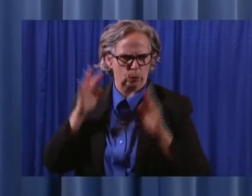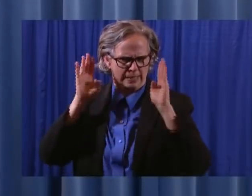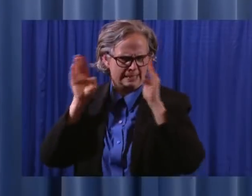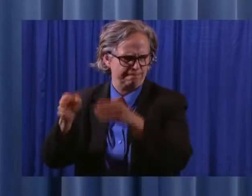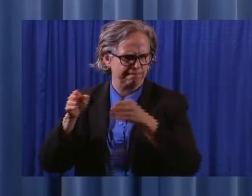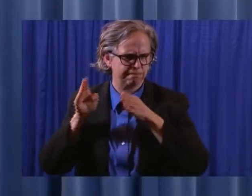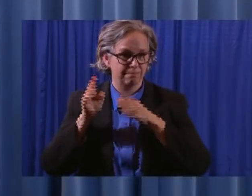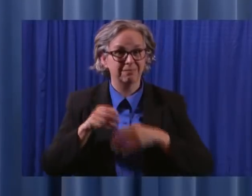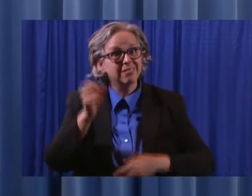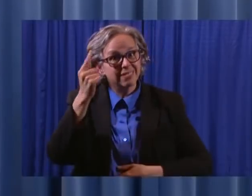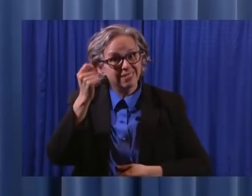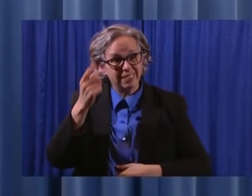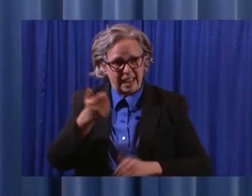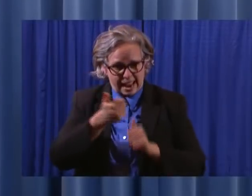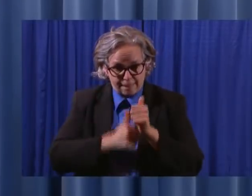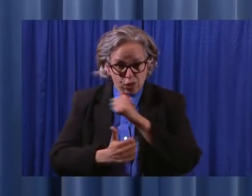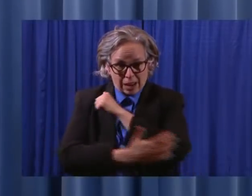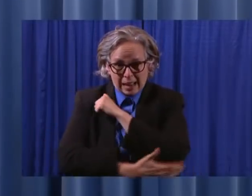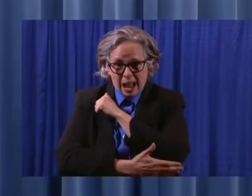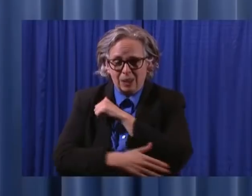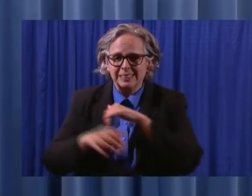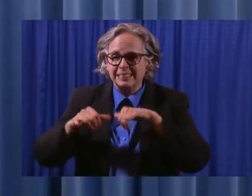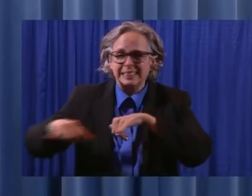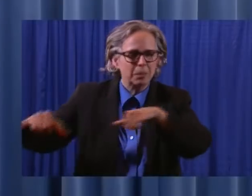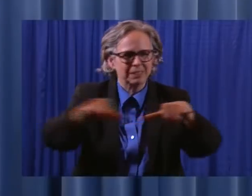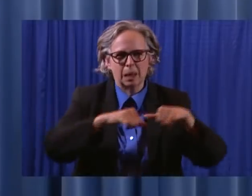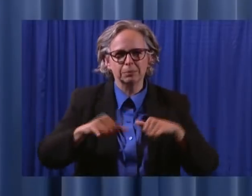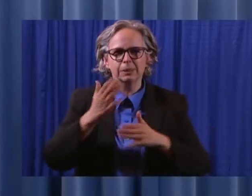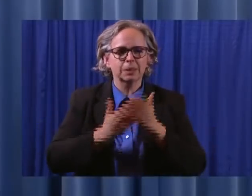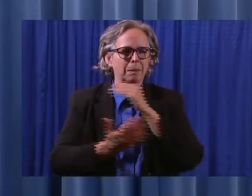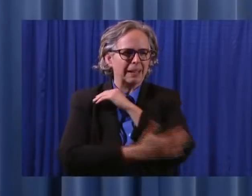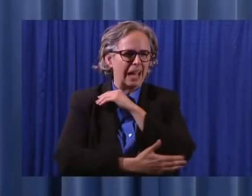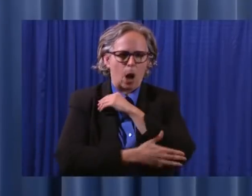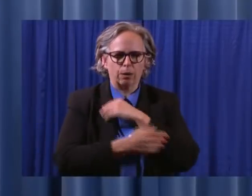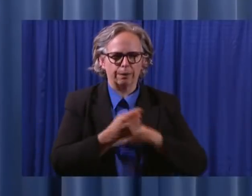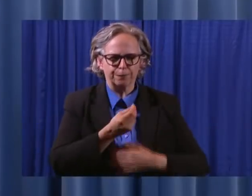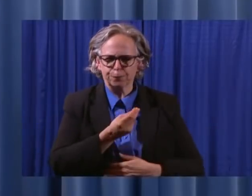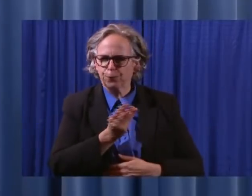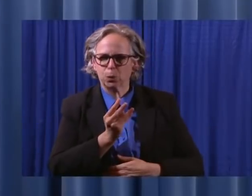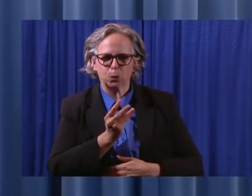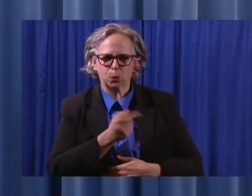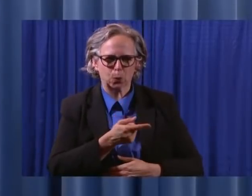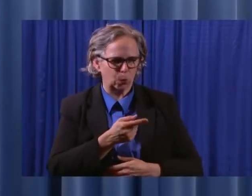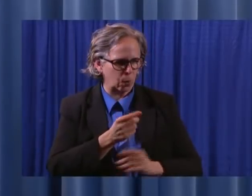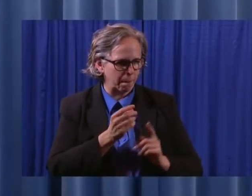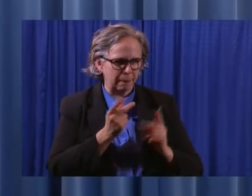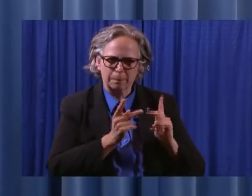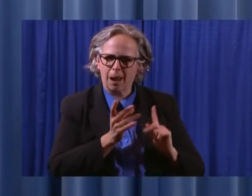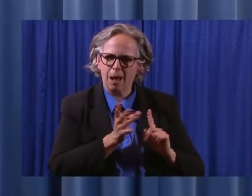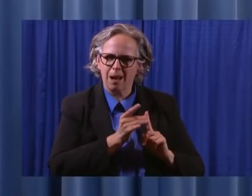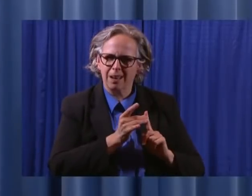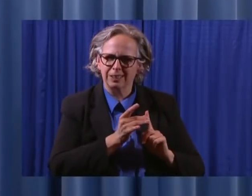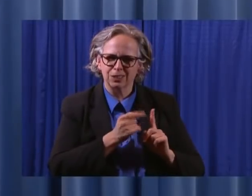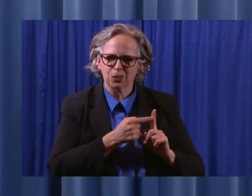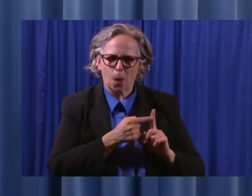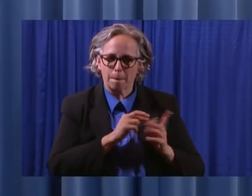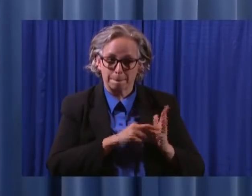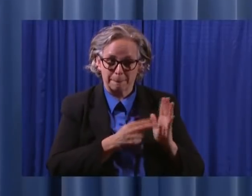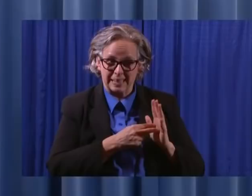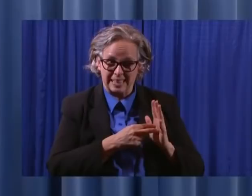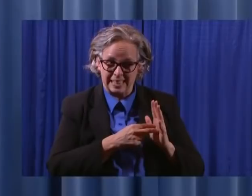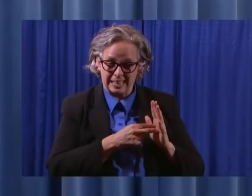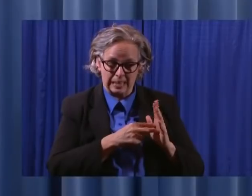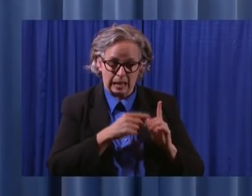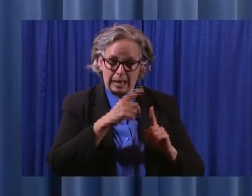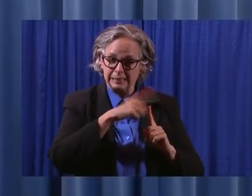county equally. We have counties where it is not spread very much. And so you're probably not going to see a pop-up test from our Ohio